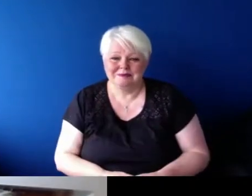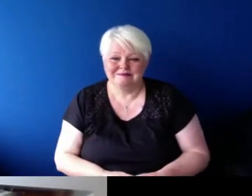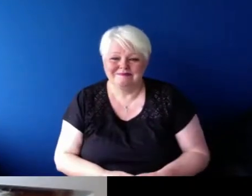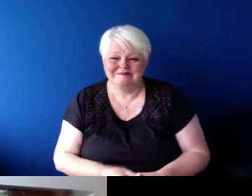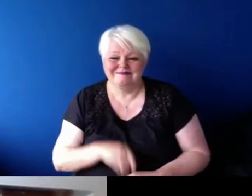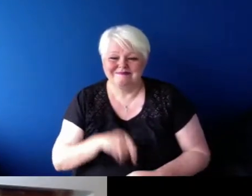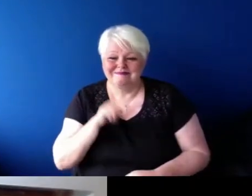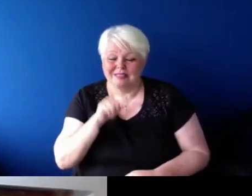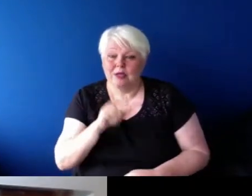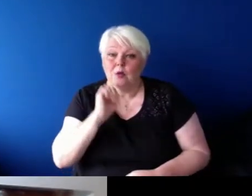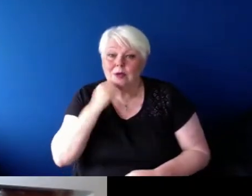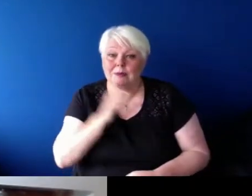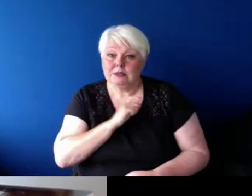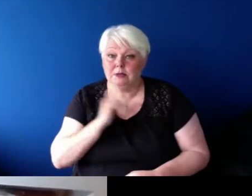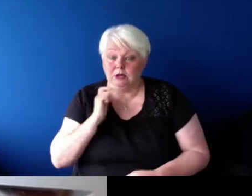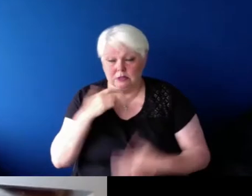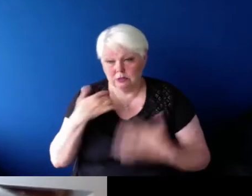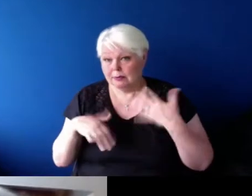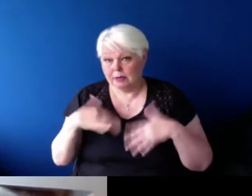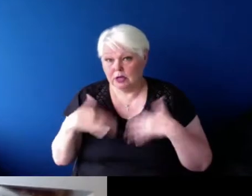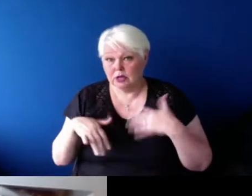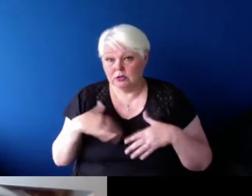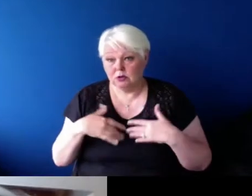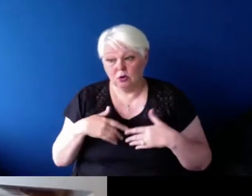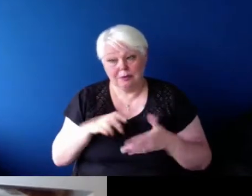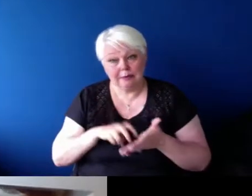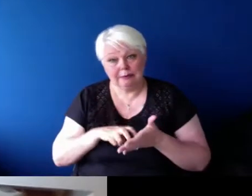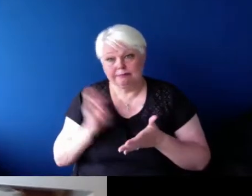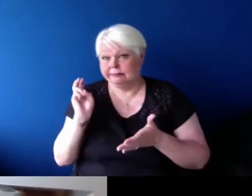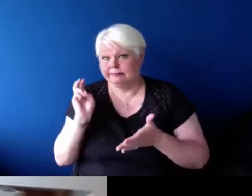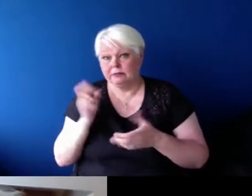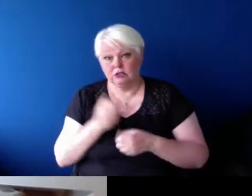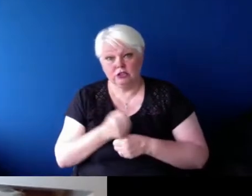clergy that will be very hurt and will leave the church.